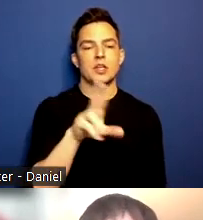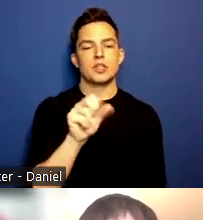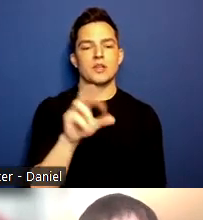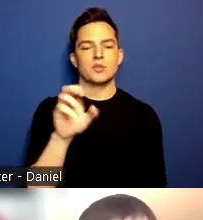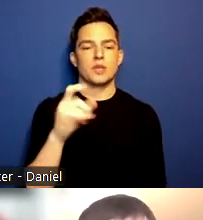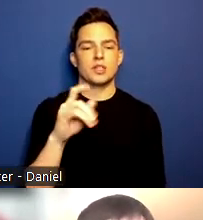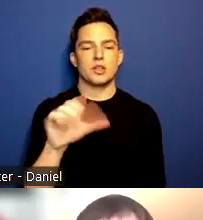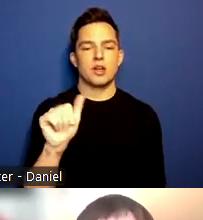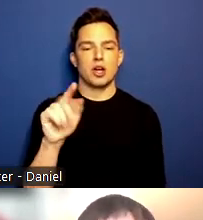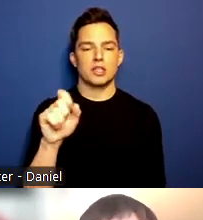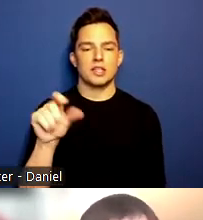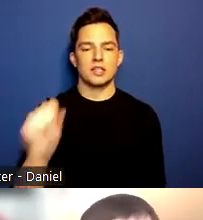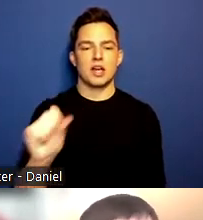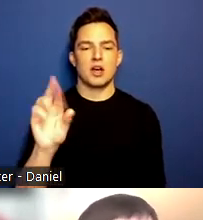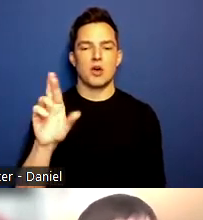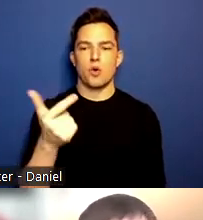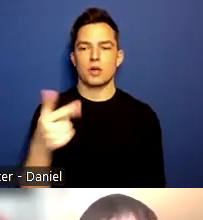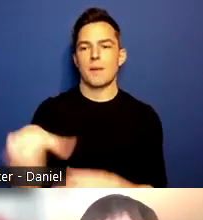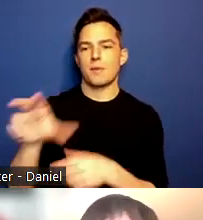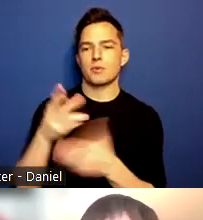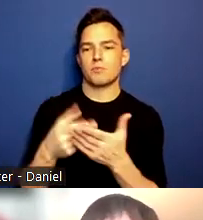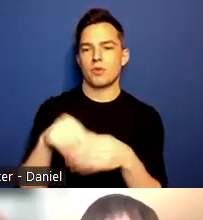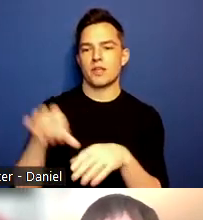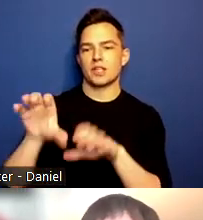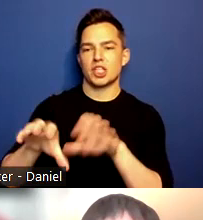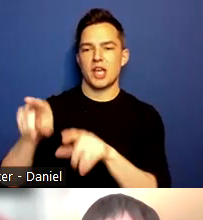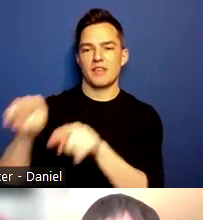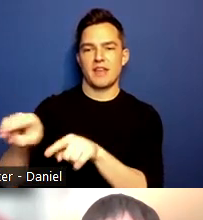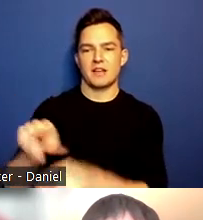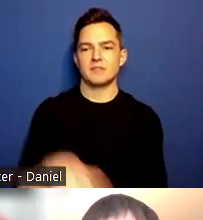usregionalarts.org. Both those links are going in the chat now.